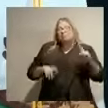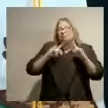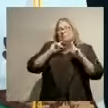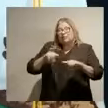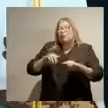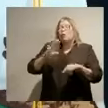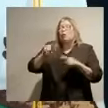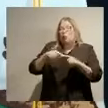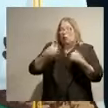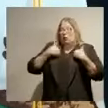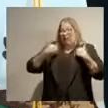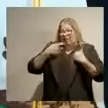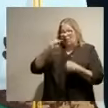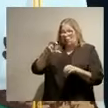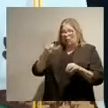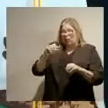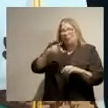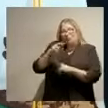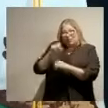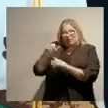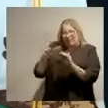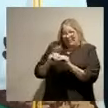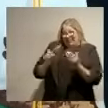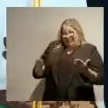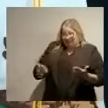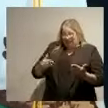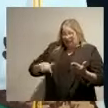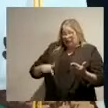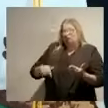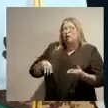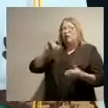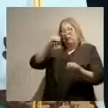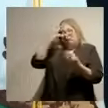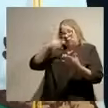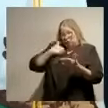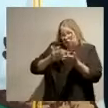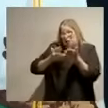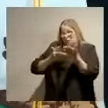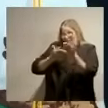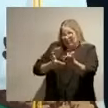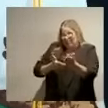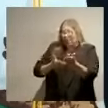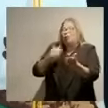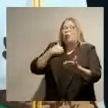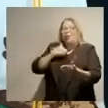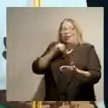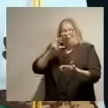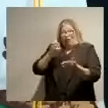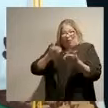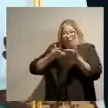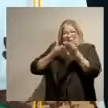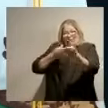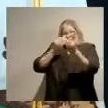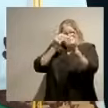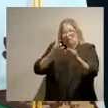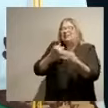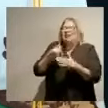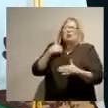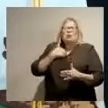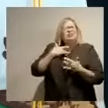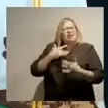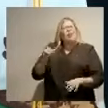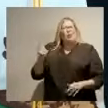have the press conferences here, and the information that we present is we are presenting the information that we normally